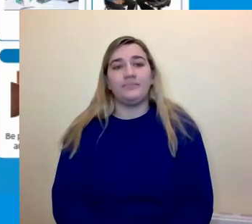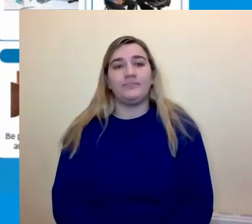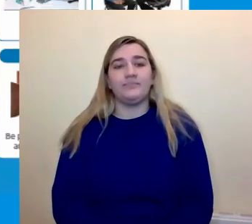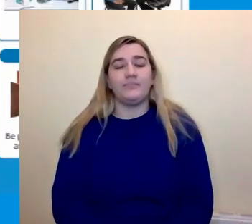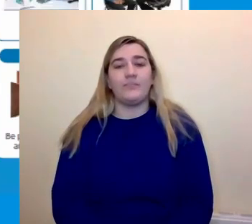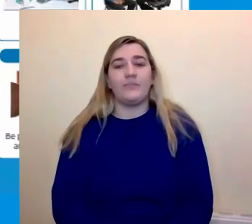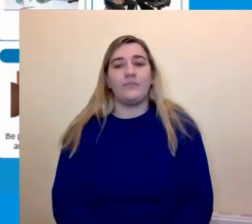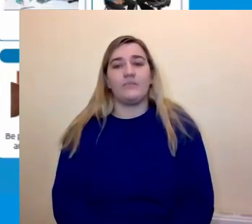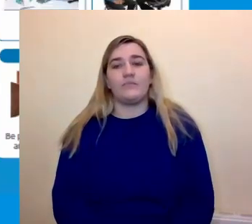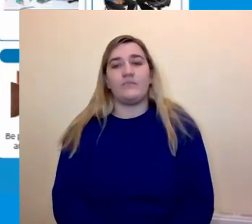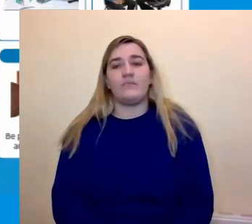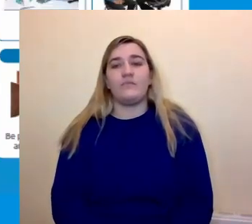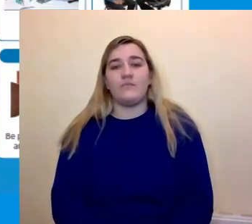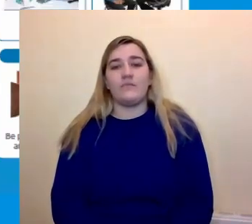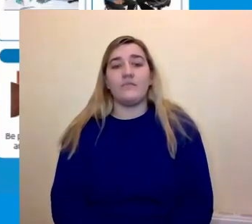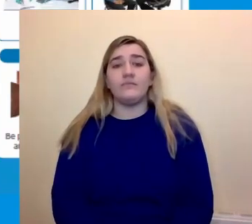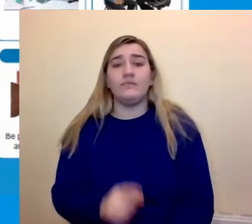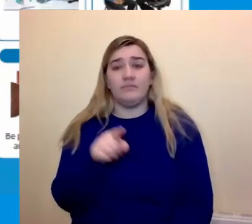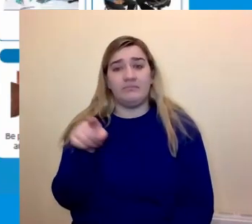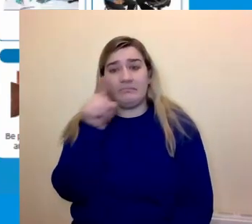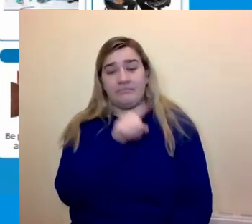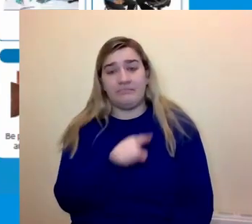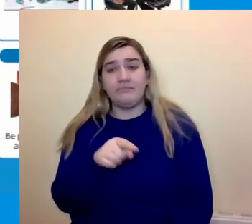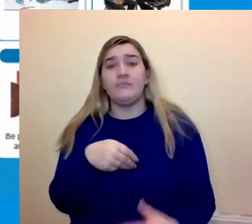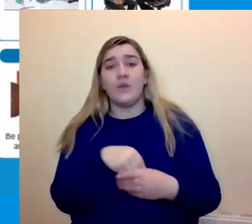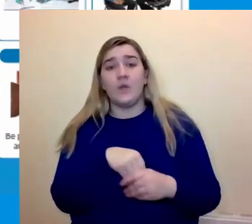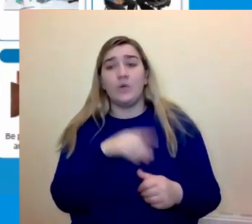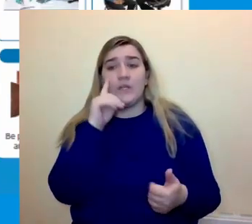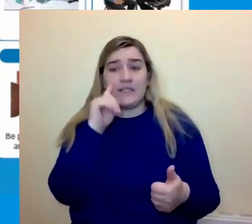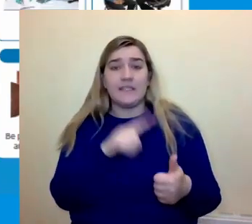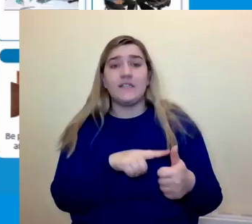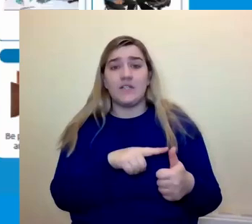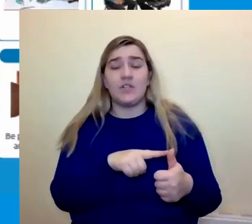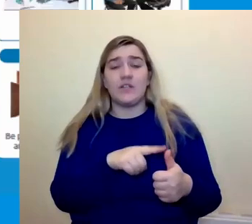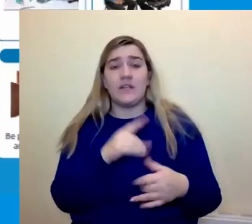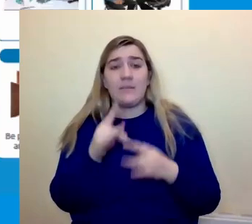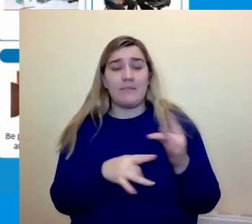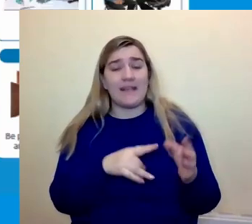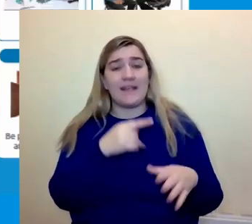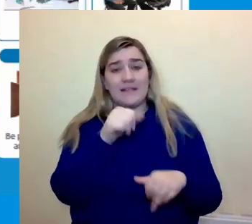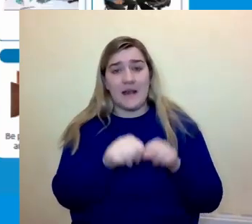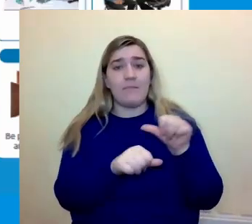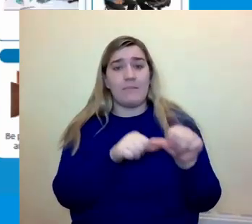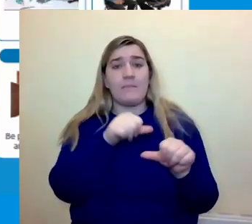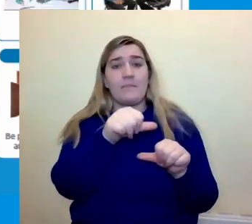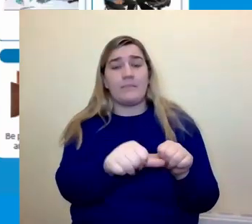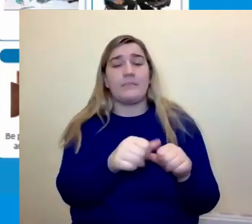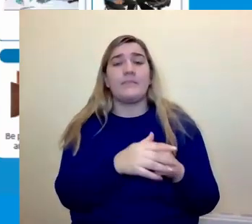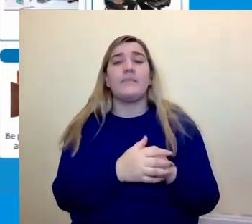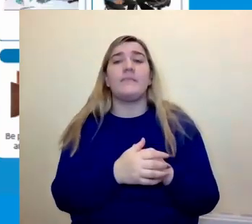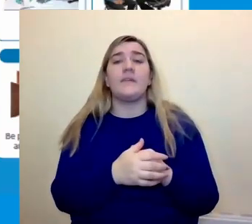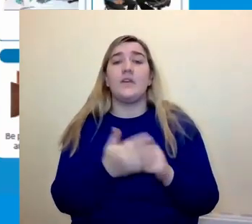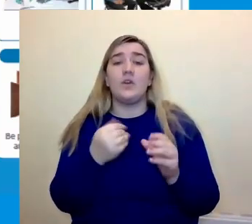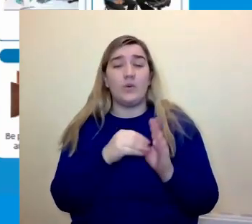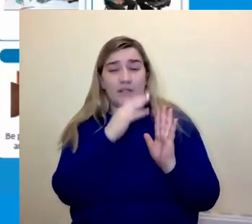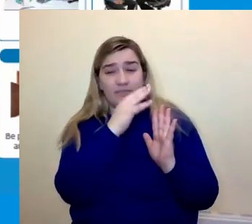So the materials themselves include decision-making steps, okay? And included in